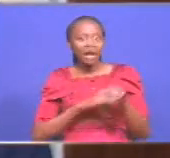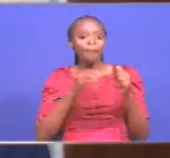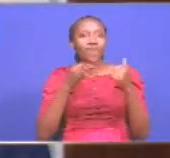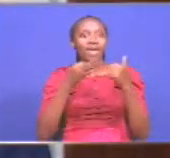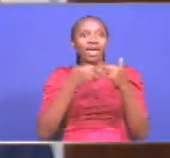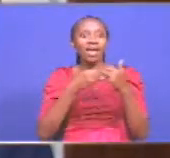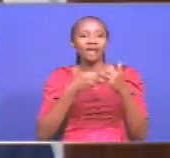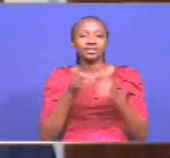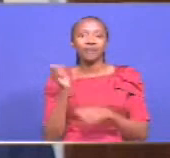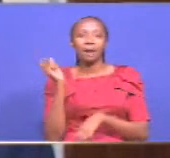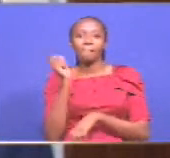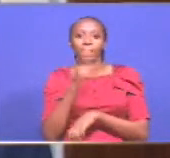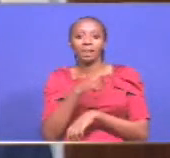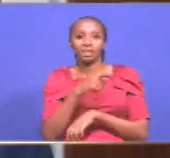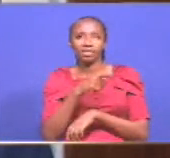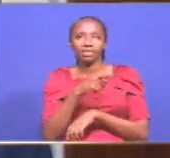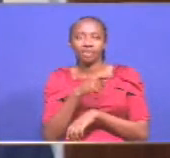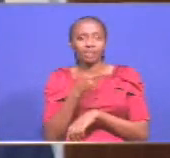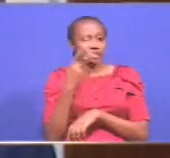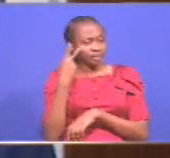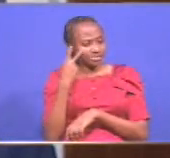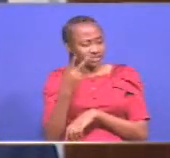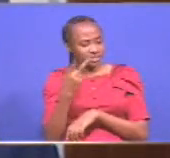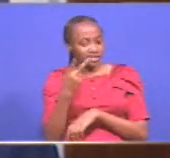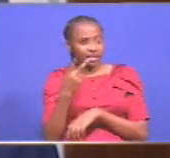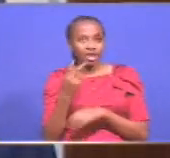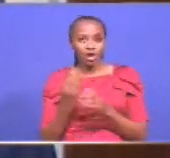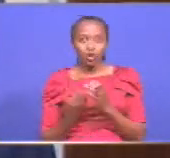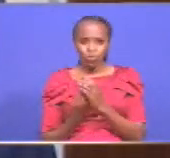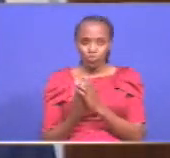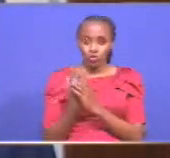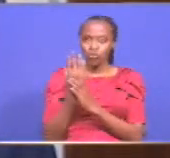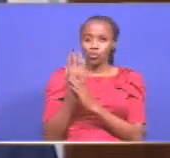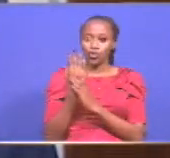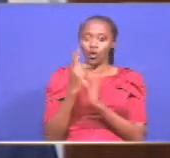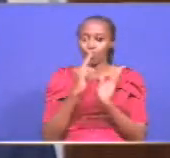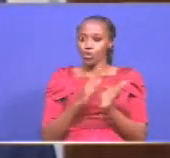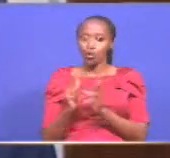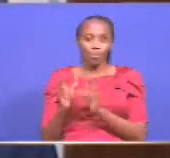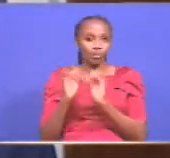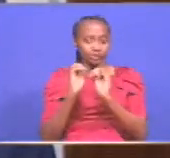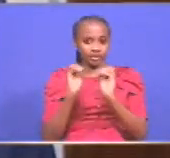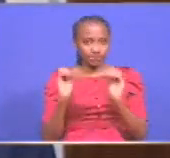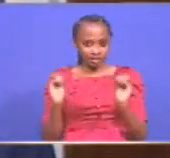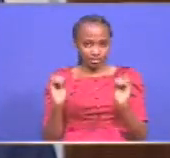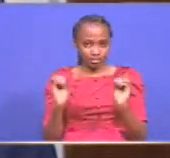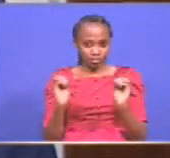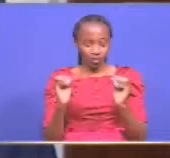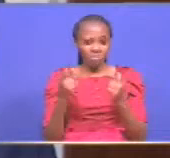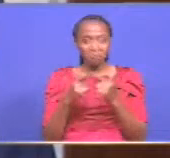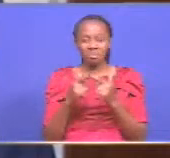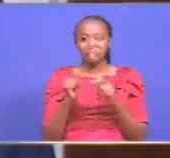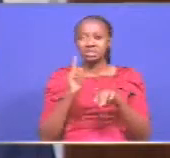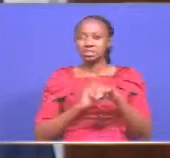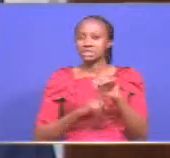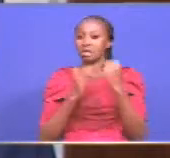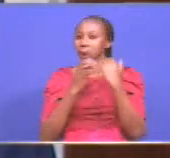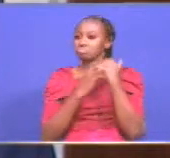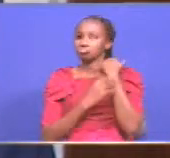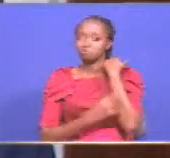noticed this child is not growing normally, there is a problem. But due to poverty, I